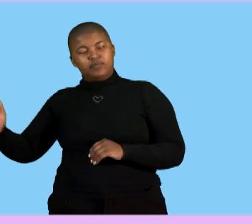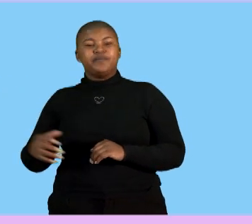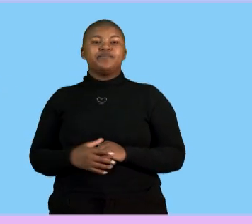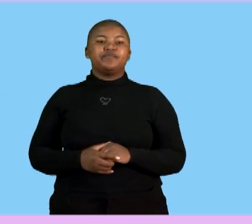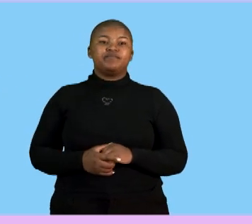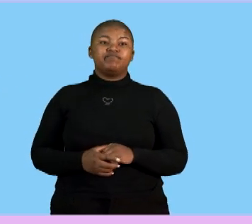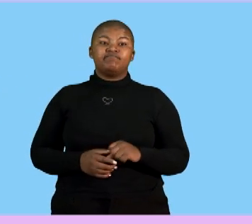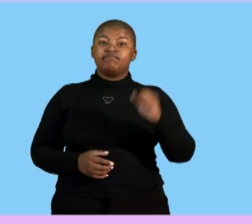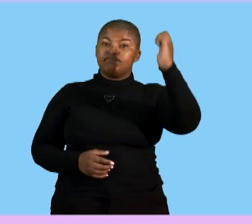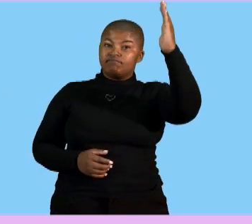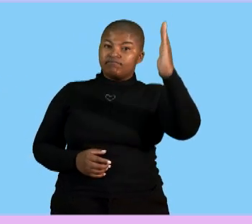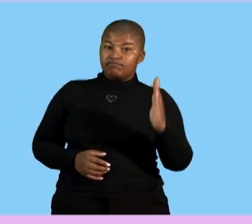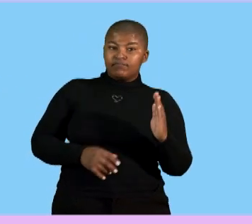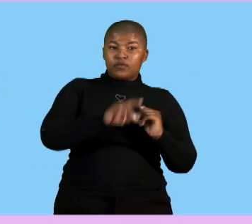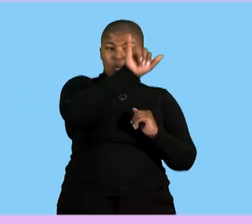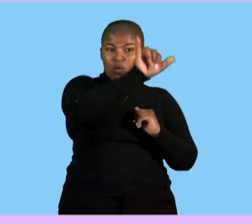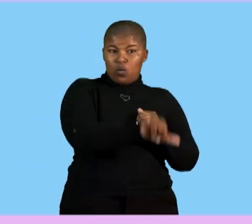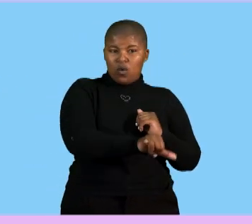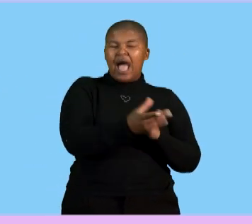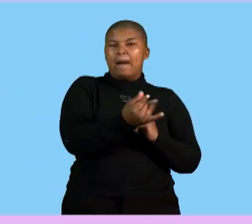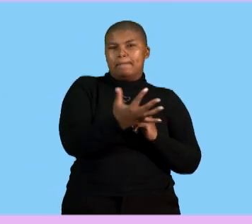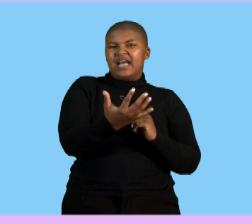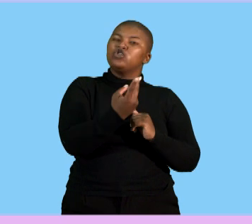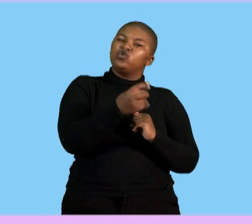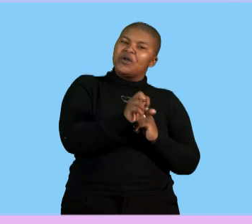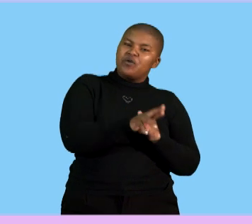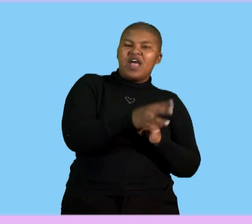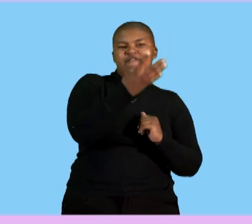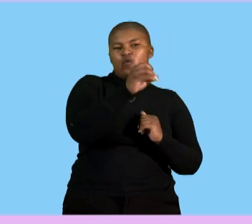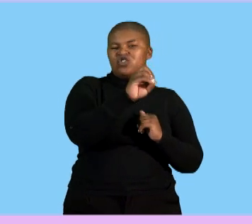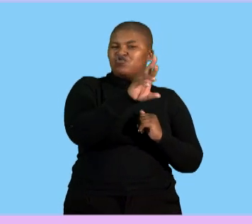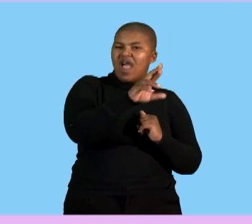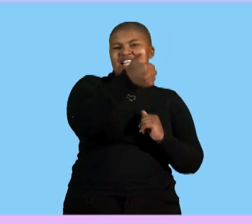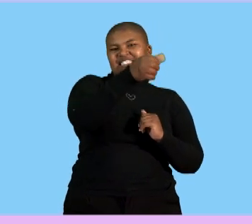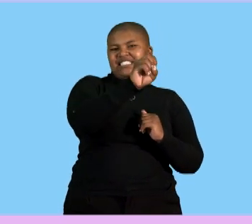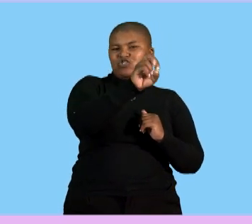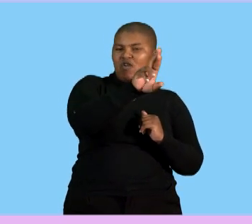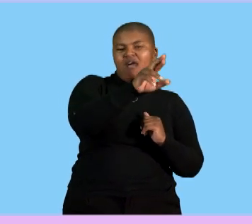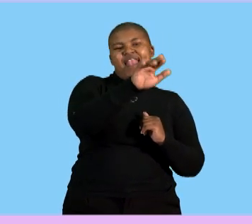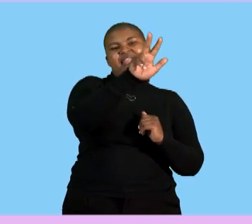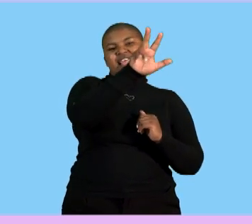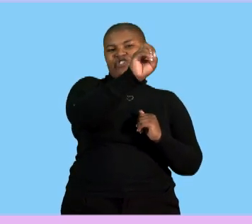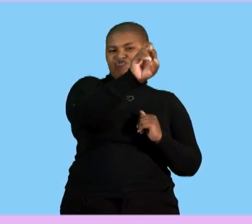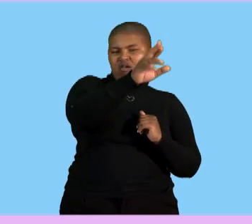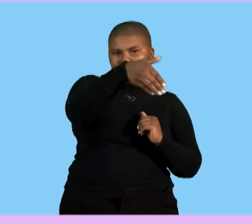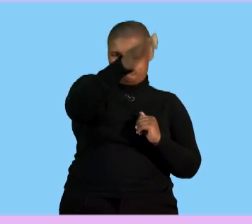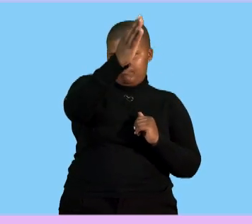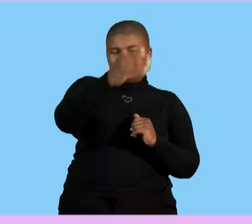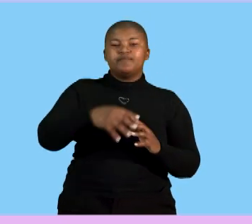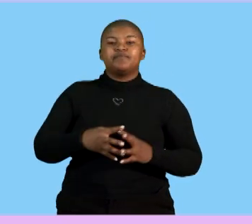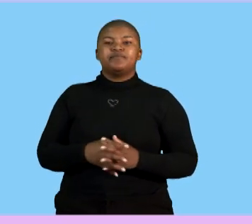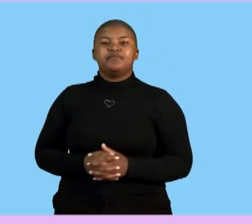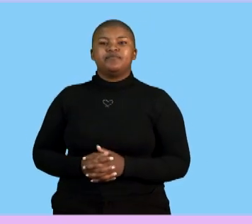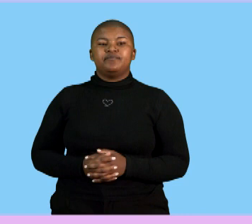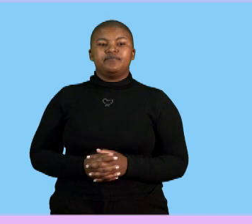etc. And then the cost in rand, 20 rand, 40 rand, 60 rand, 80 rand, and so on.